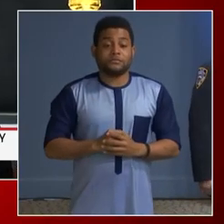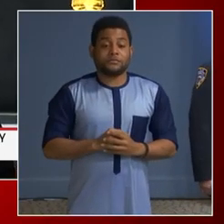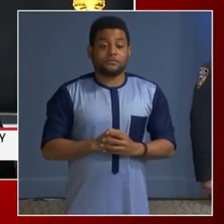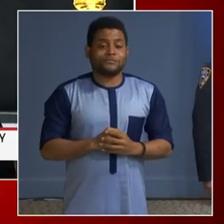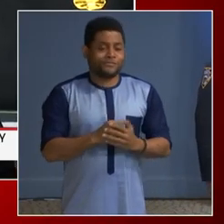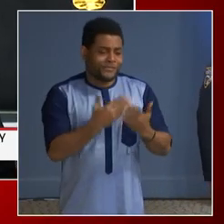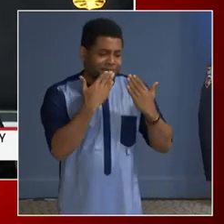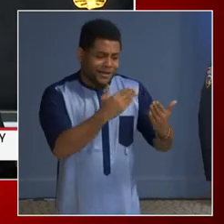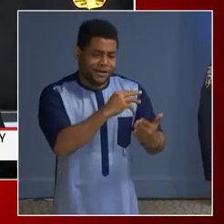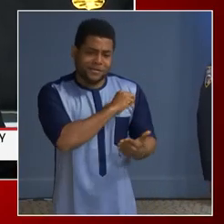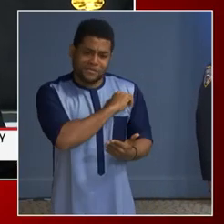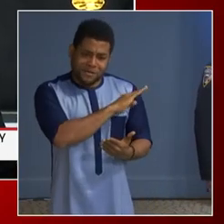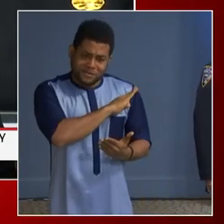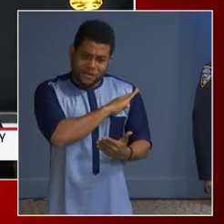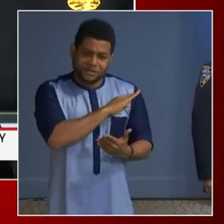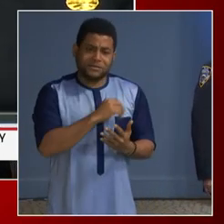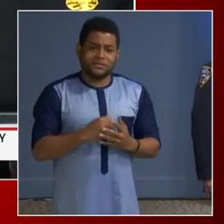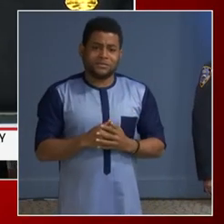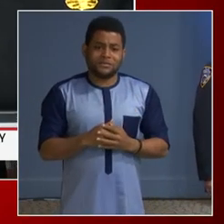homelessness should not be a homicide.